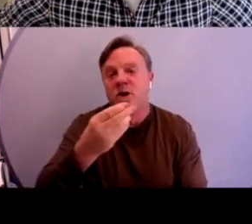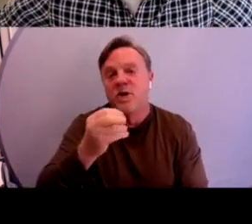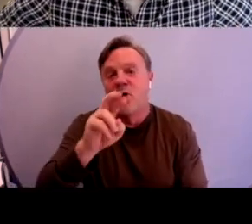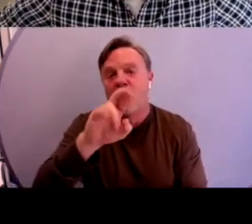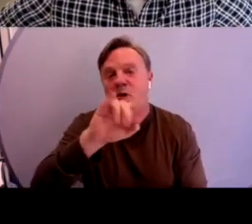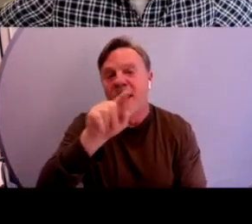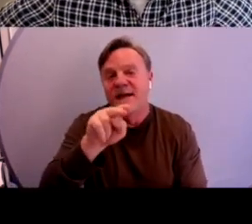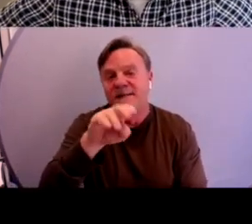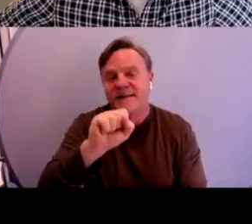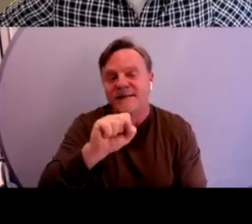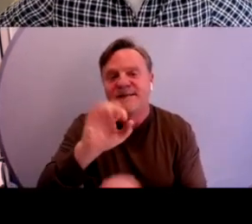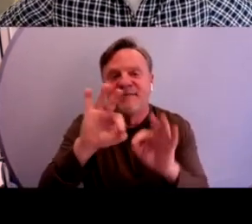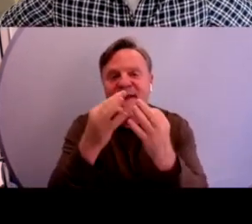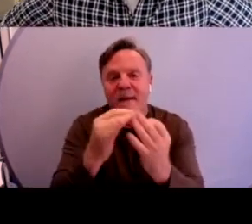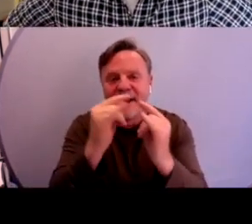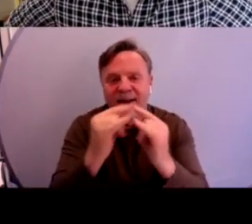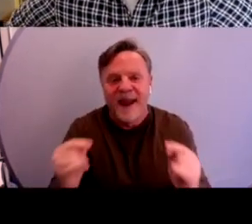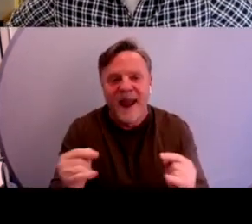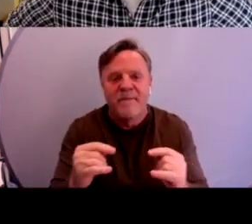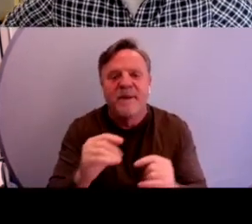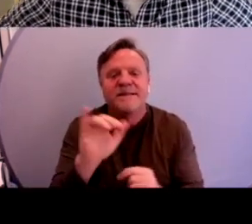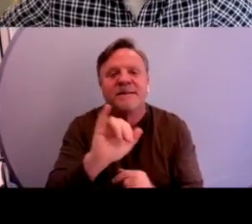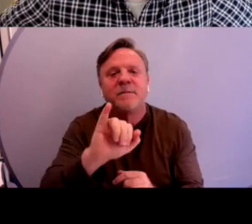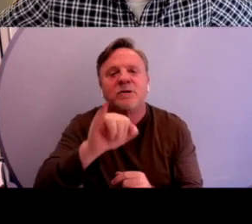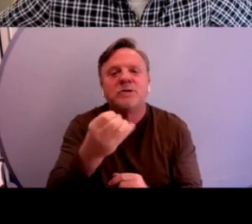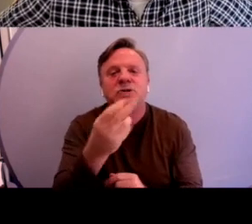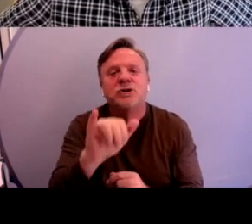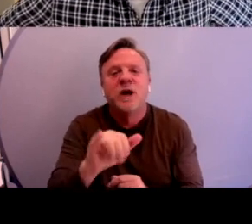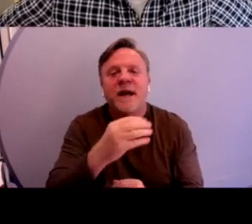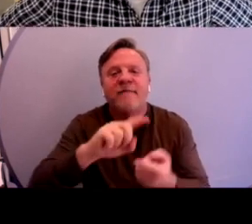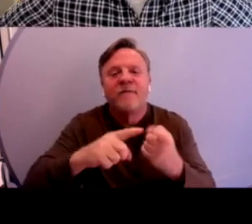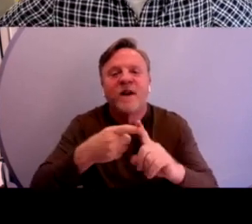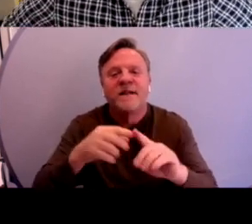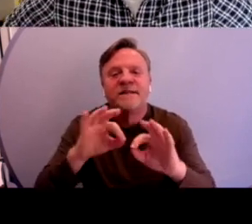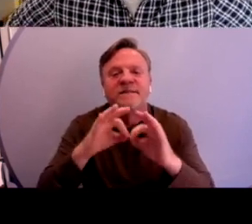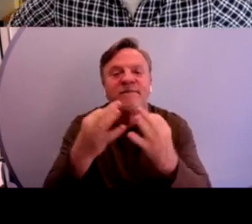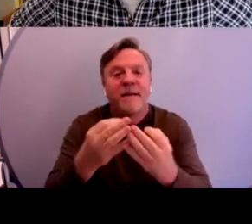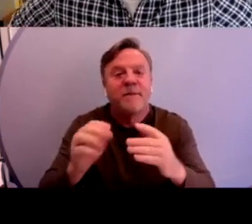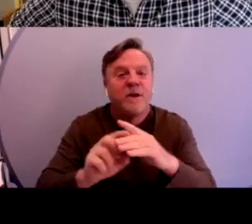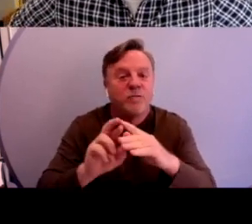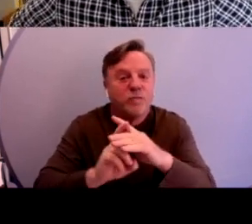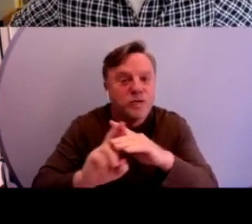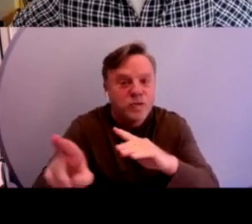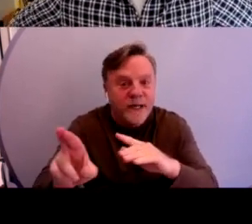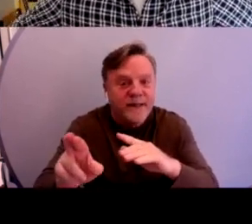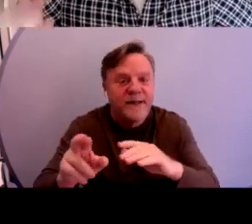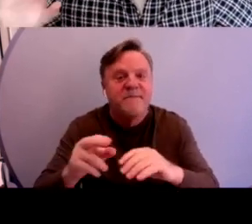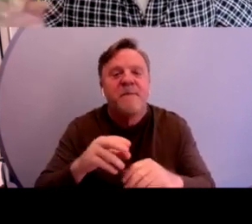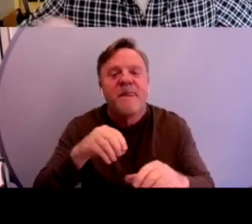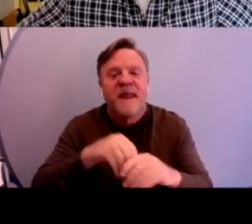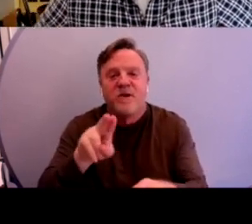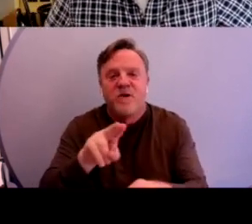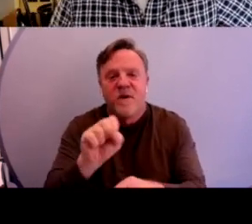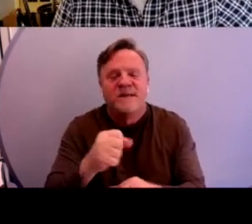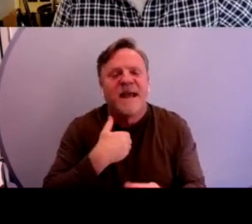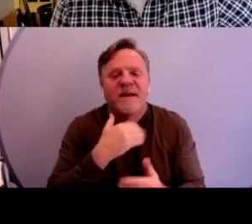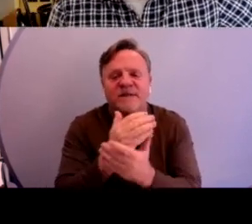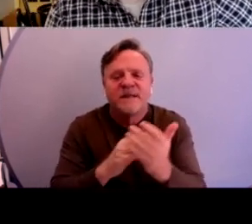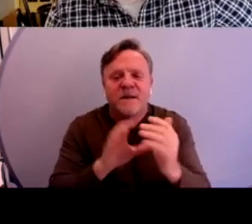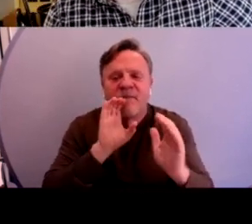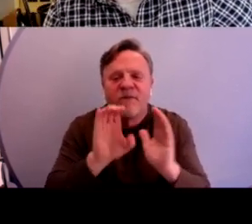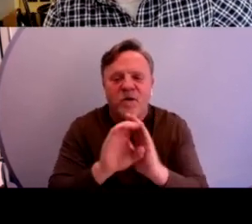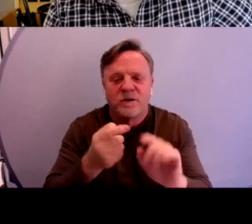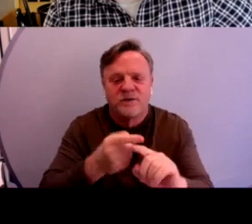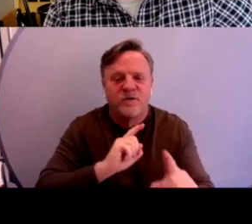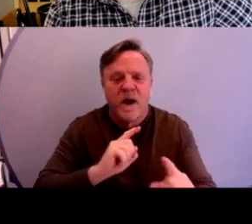similar to Johnny and Friends family retreats in the United States as well. And I have a couple of photos here from the